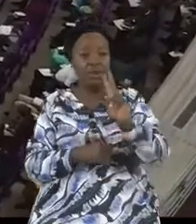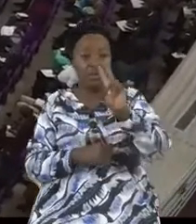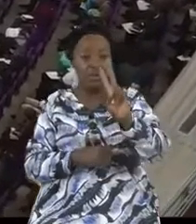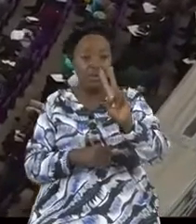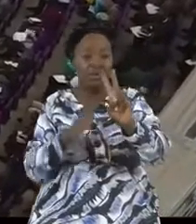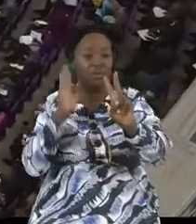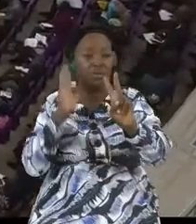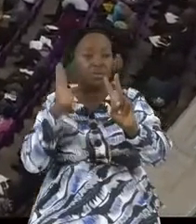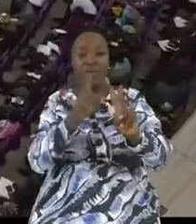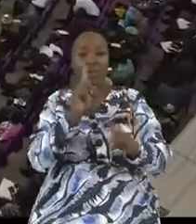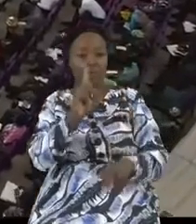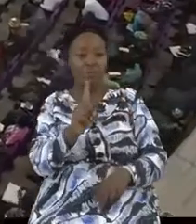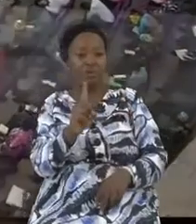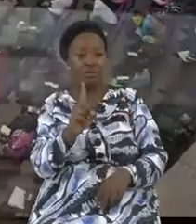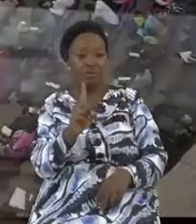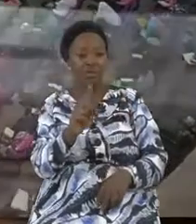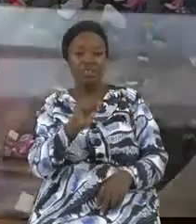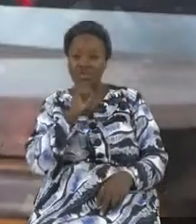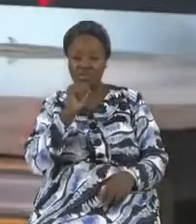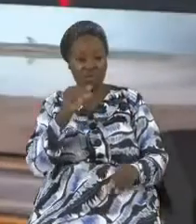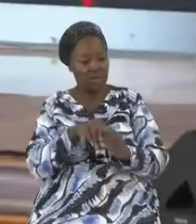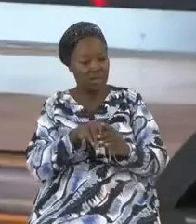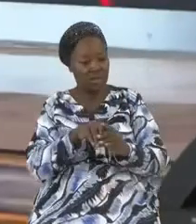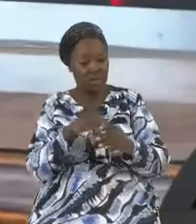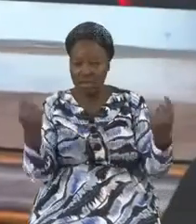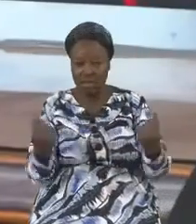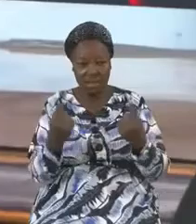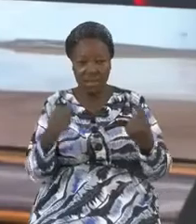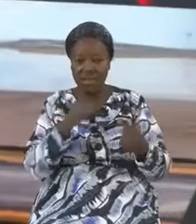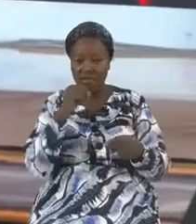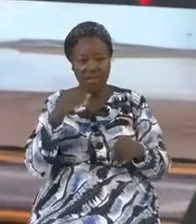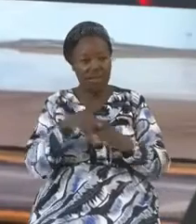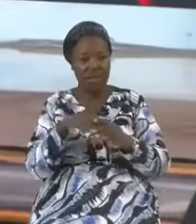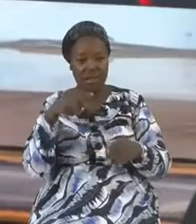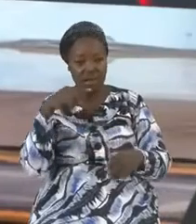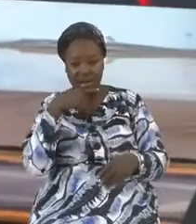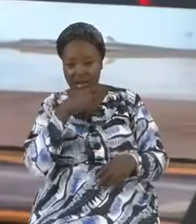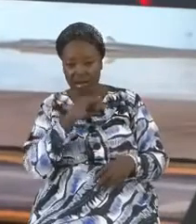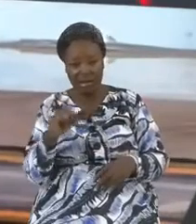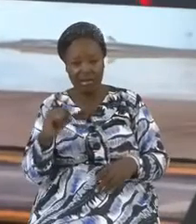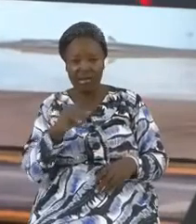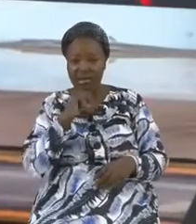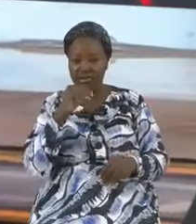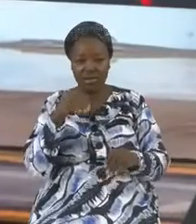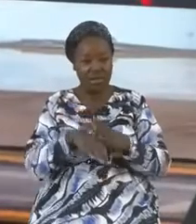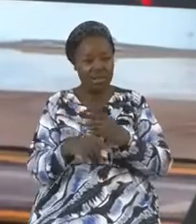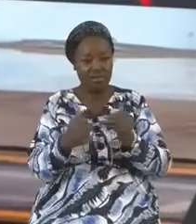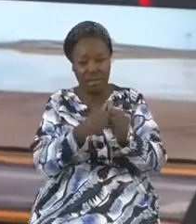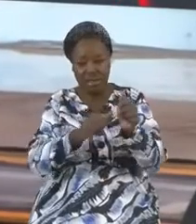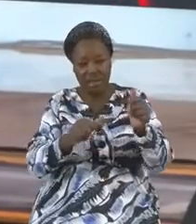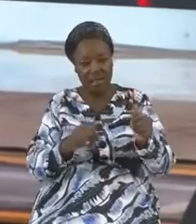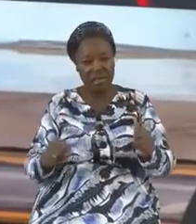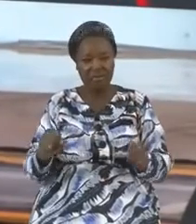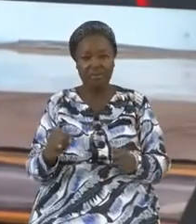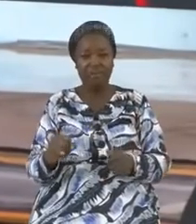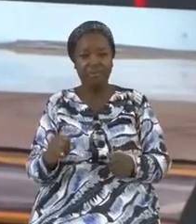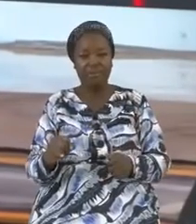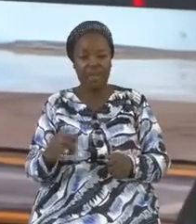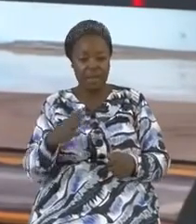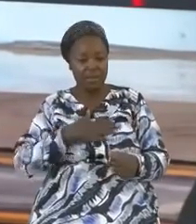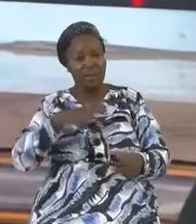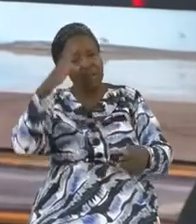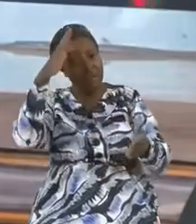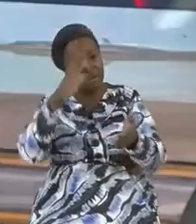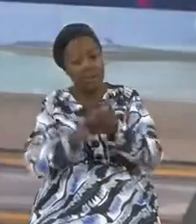one. Not in sin, not in lying, not in backsliding. My